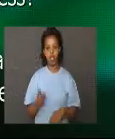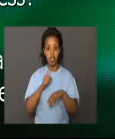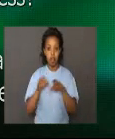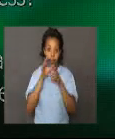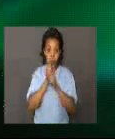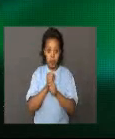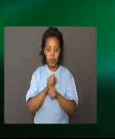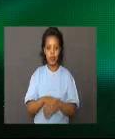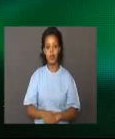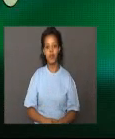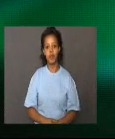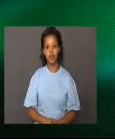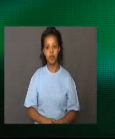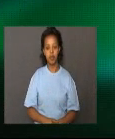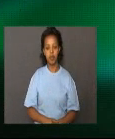Time's up.